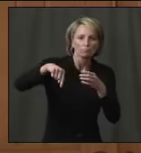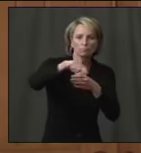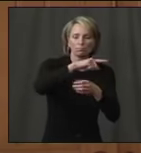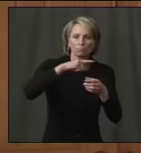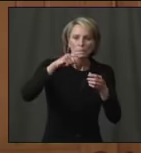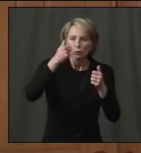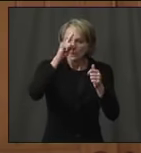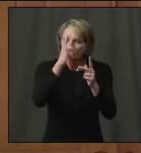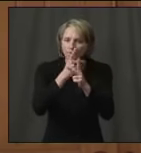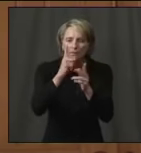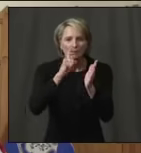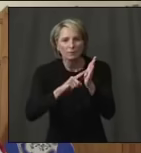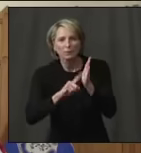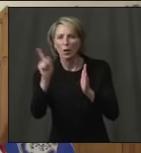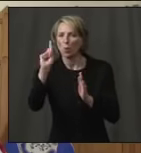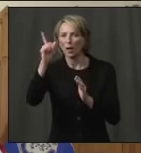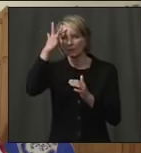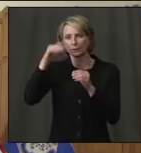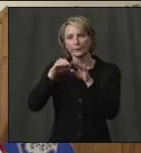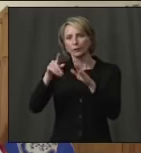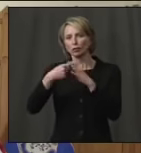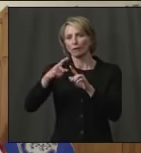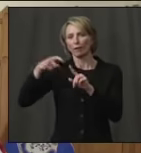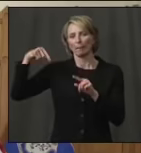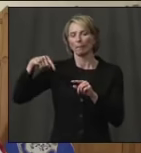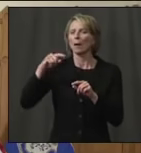place. Thank you.